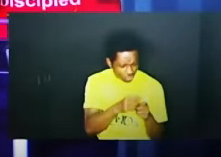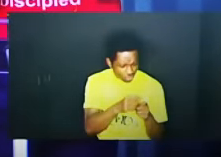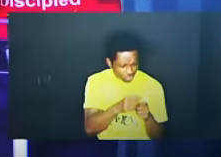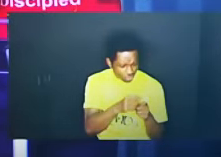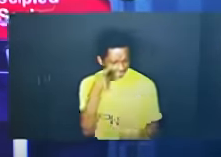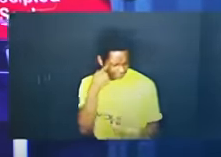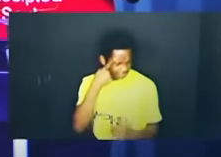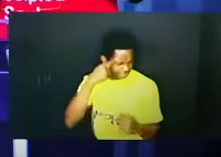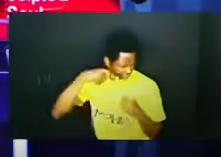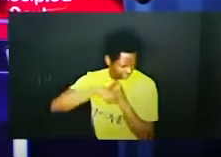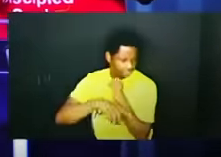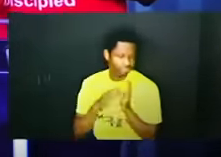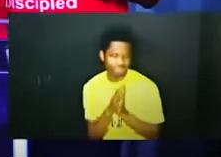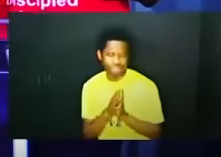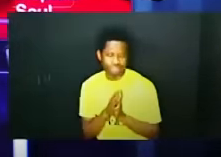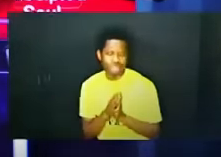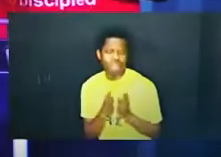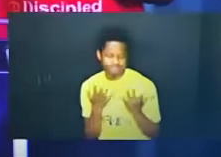But let's wait for the